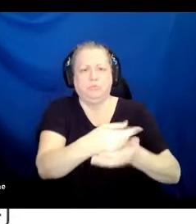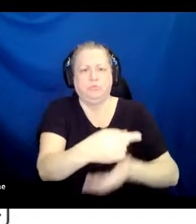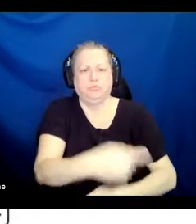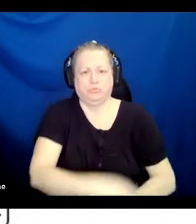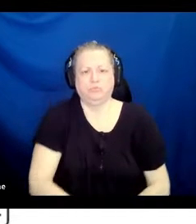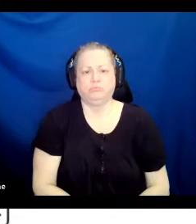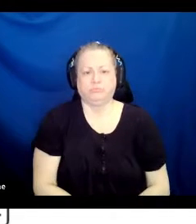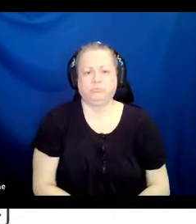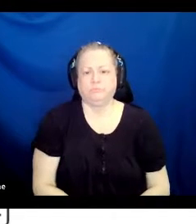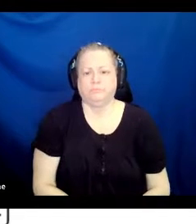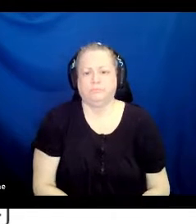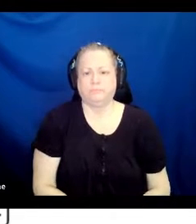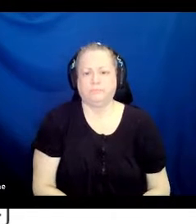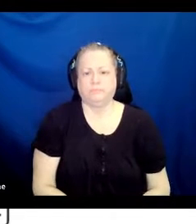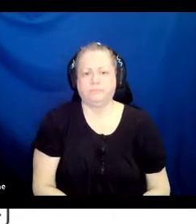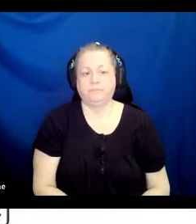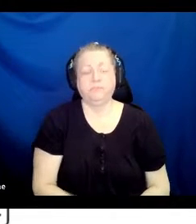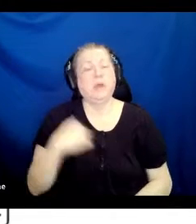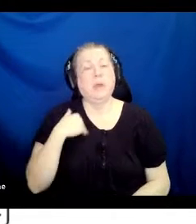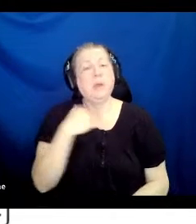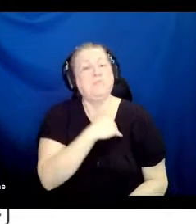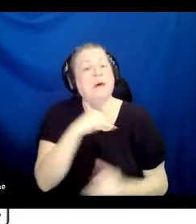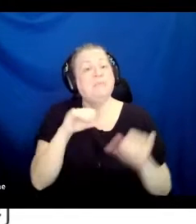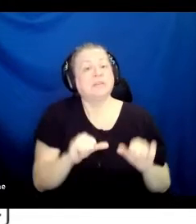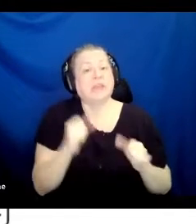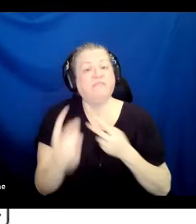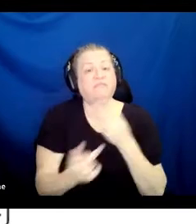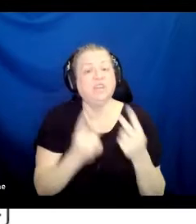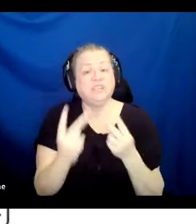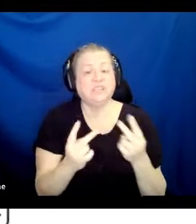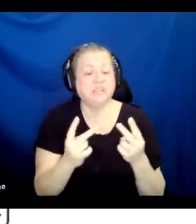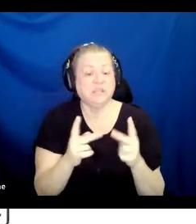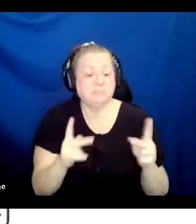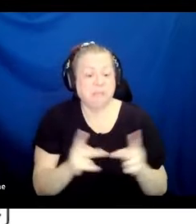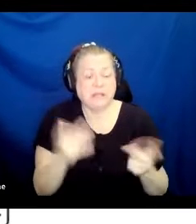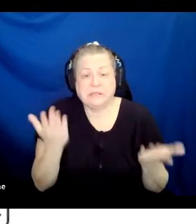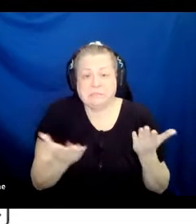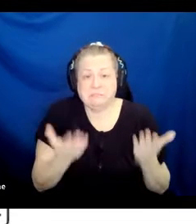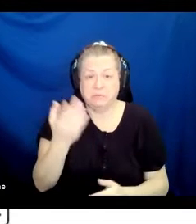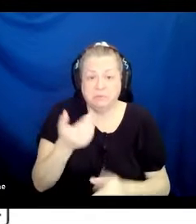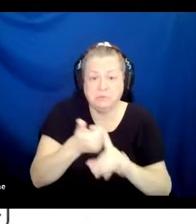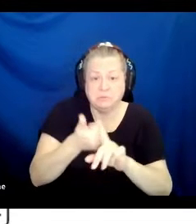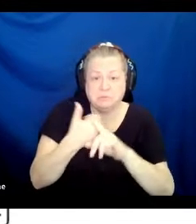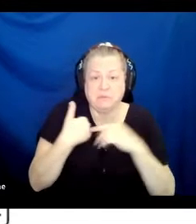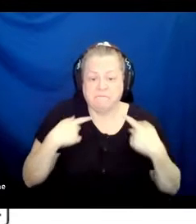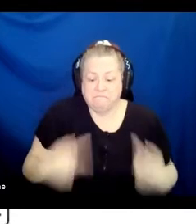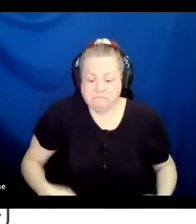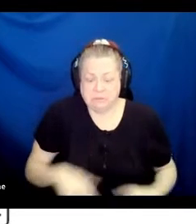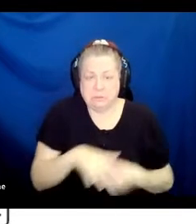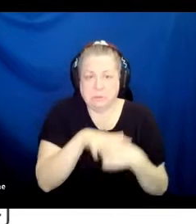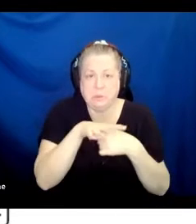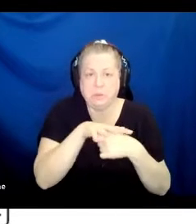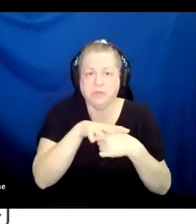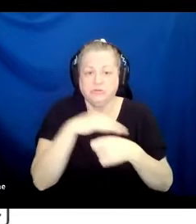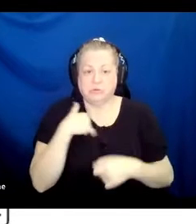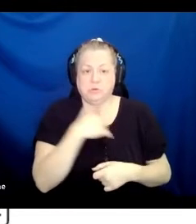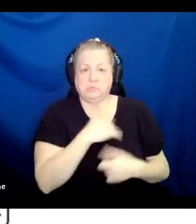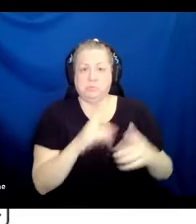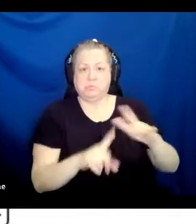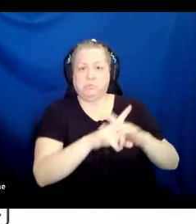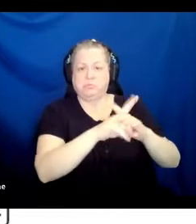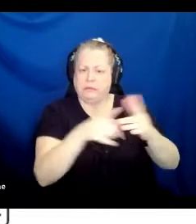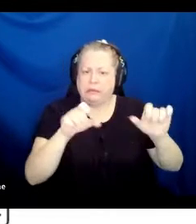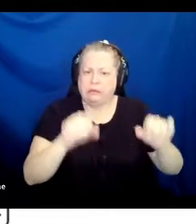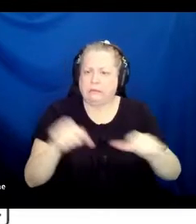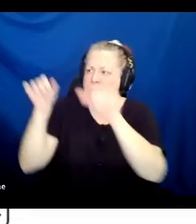In spaces where members visit, if you do happen to have a physical location where members come to, you could post a flyer